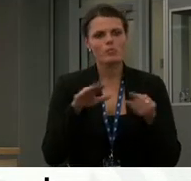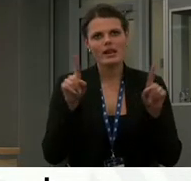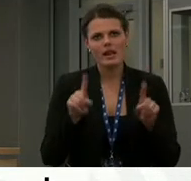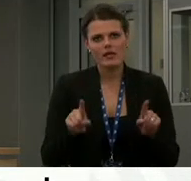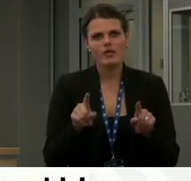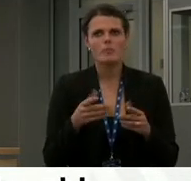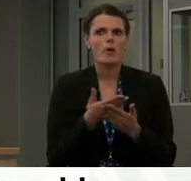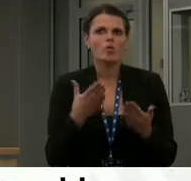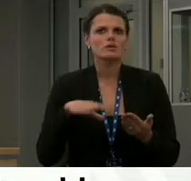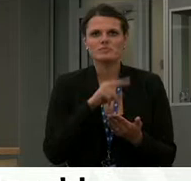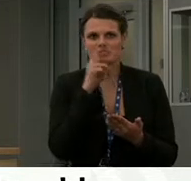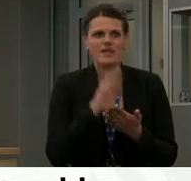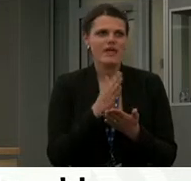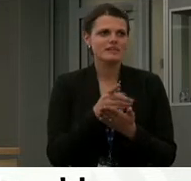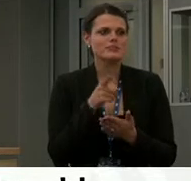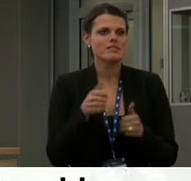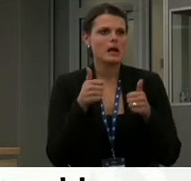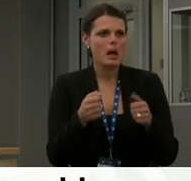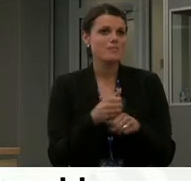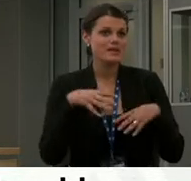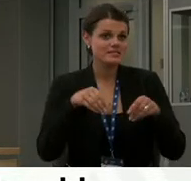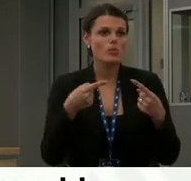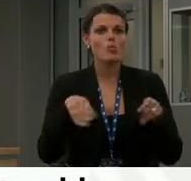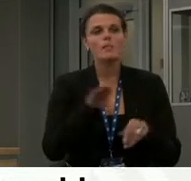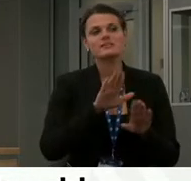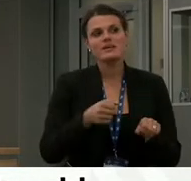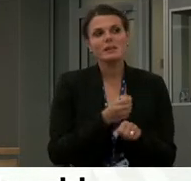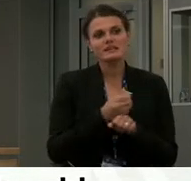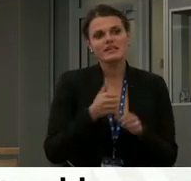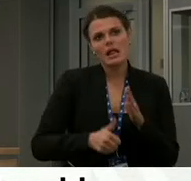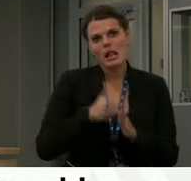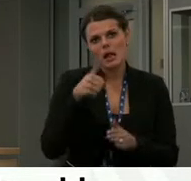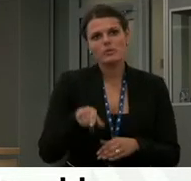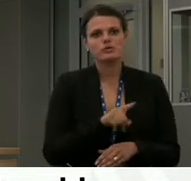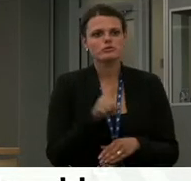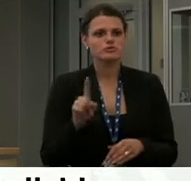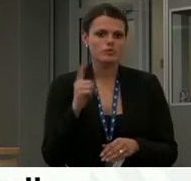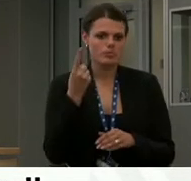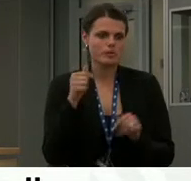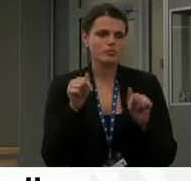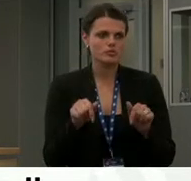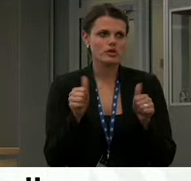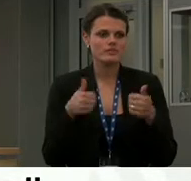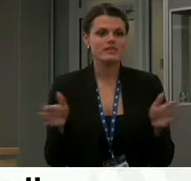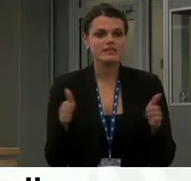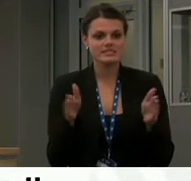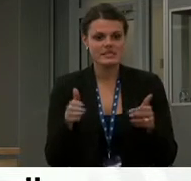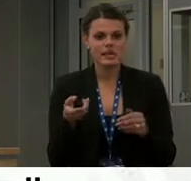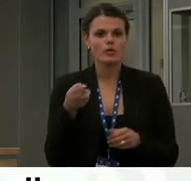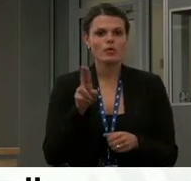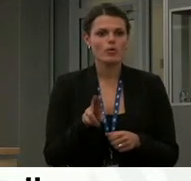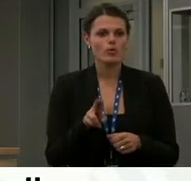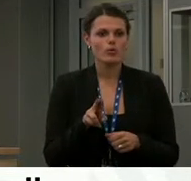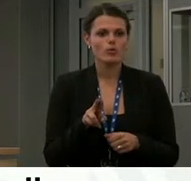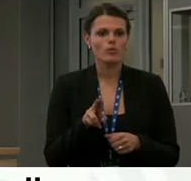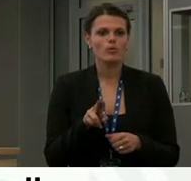not done that well and that we could do better. This is a first for the European Commission and the Union, as this is the